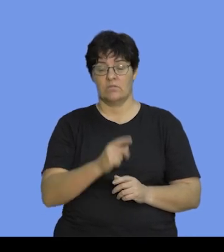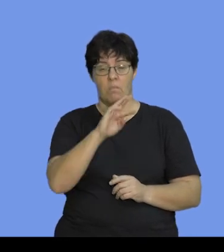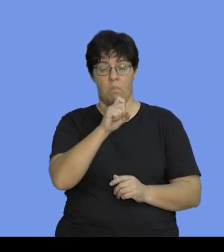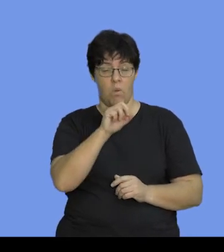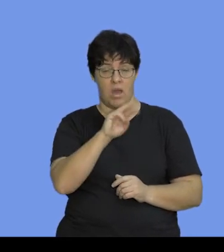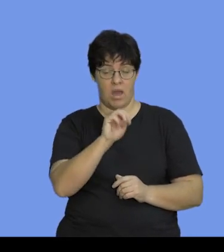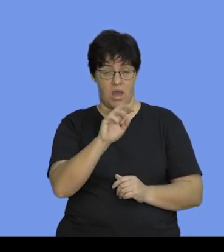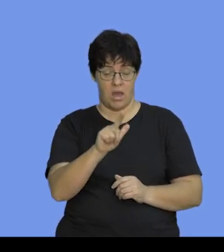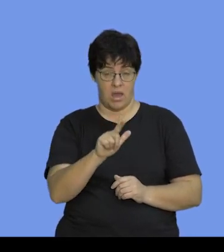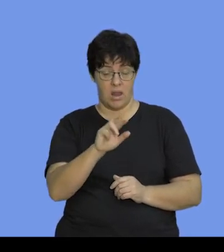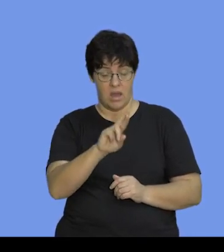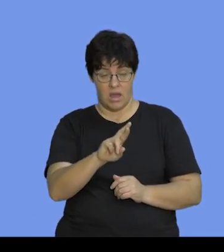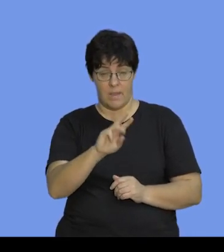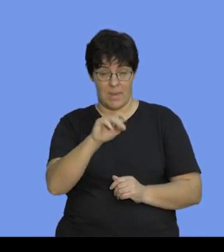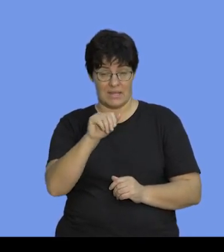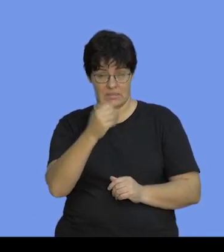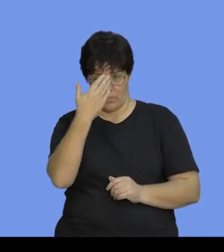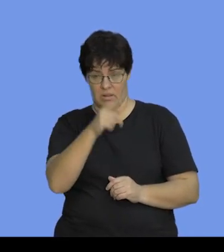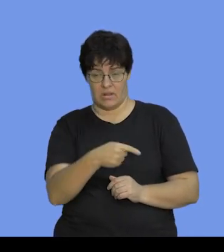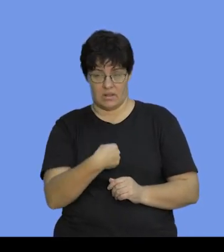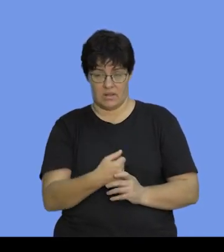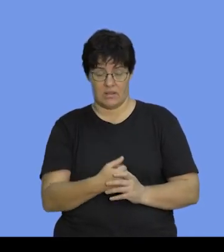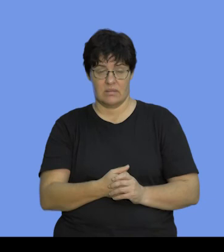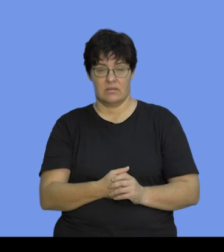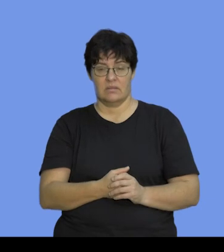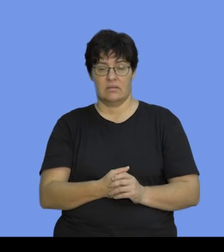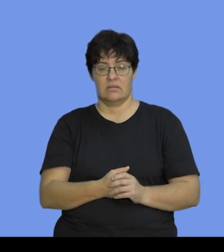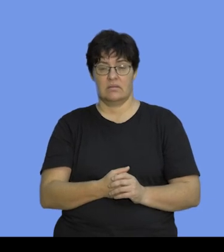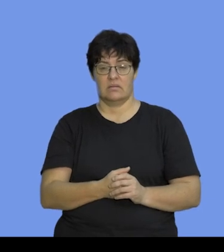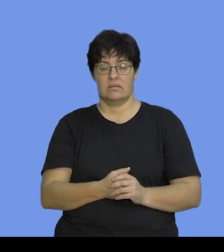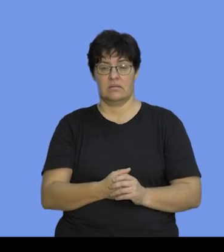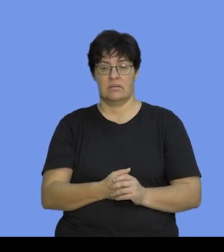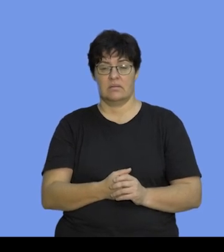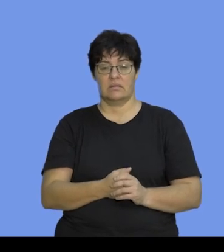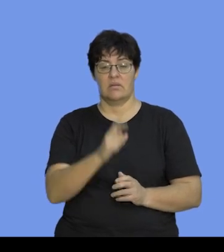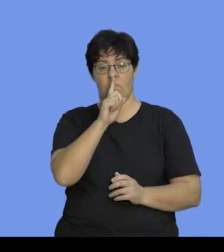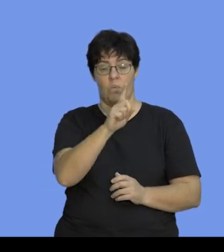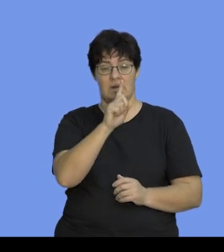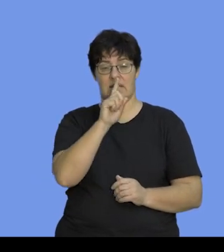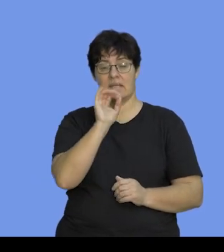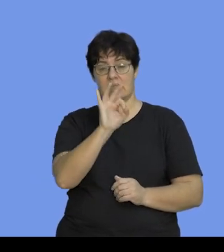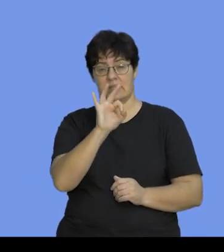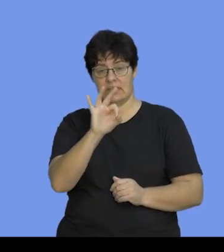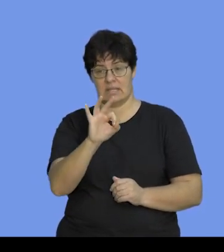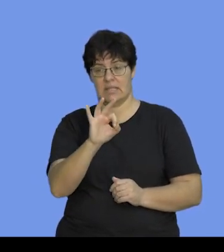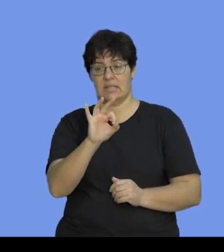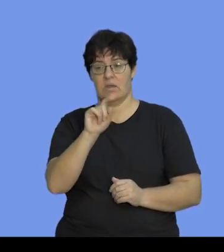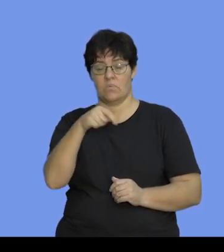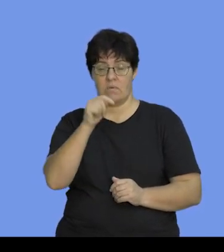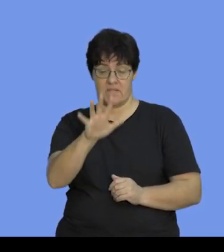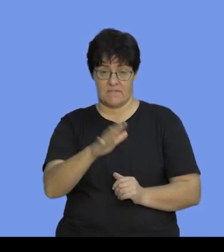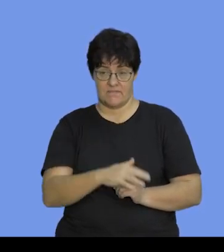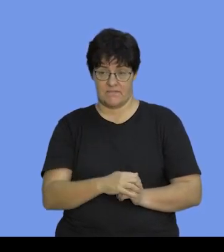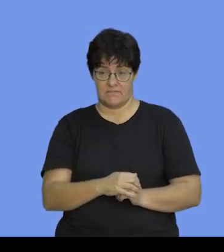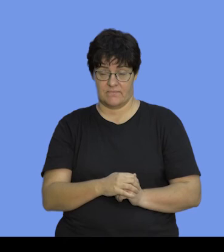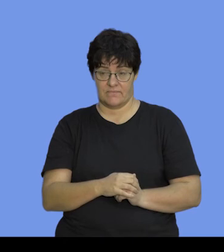molar mass of it if we know the formula. Okay, so the molar mass of aluminium chloride is 133.5. That's what you